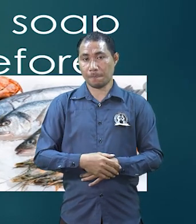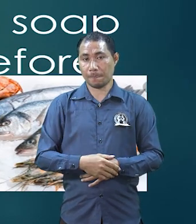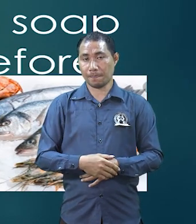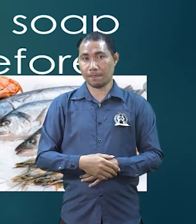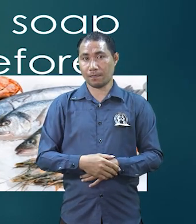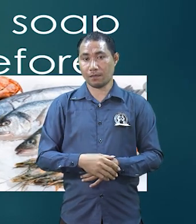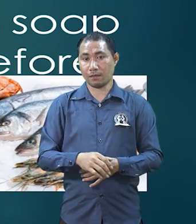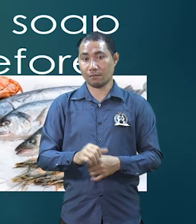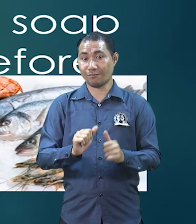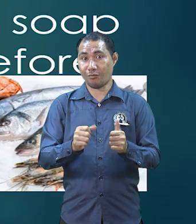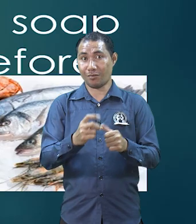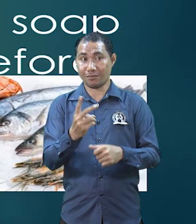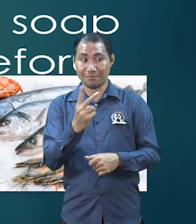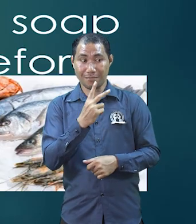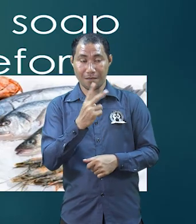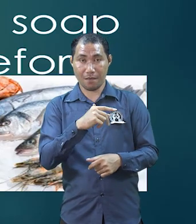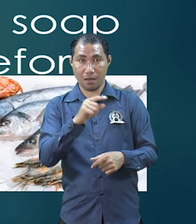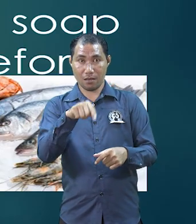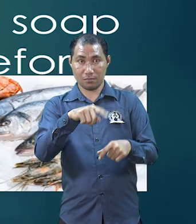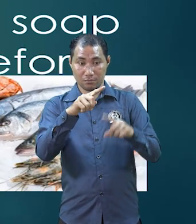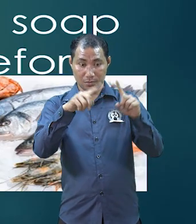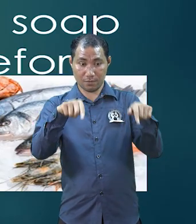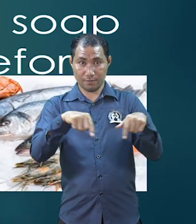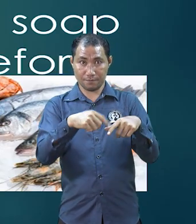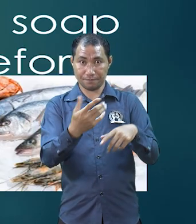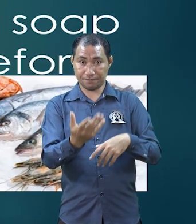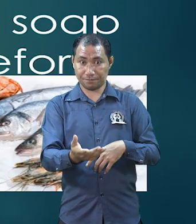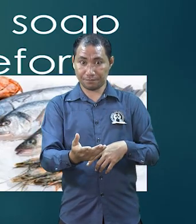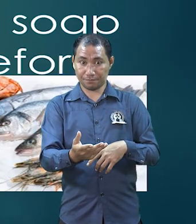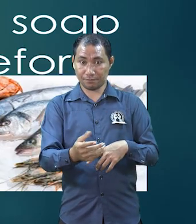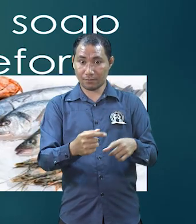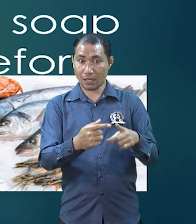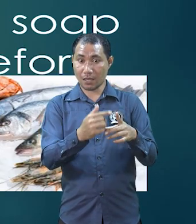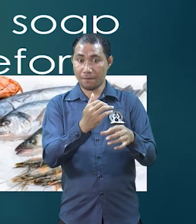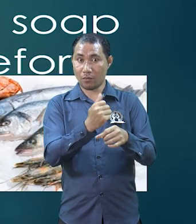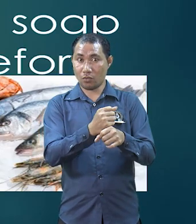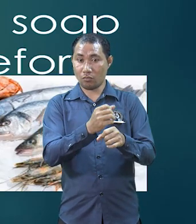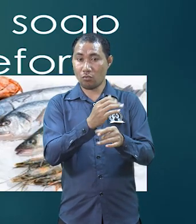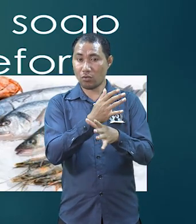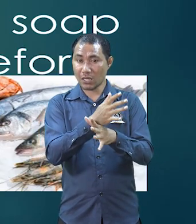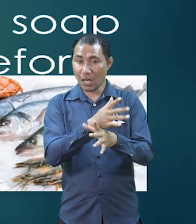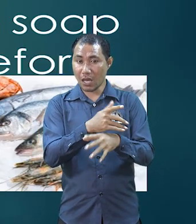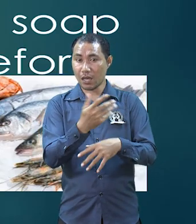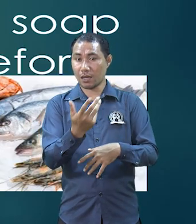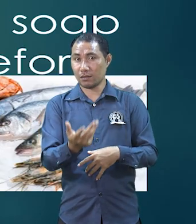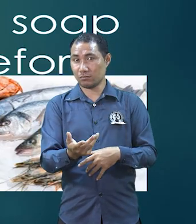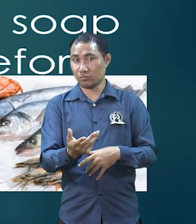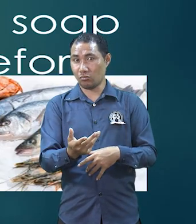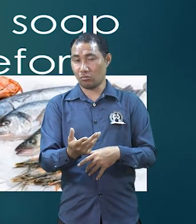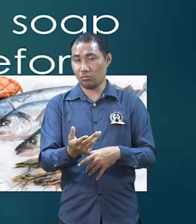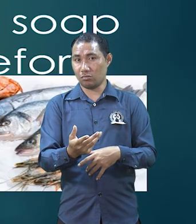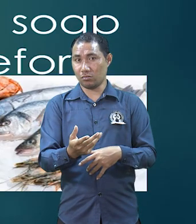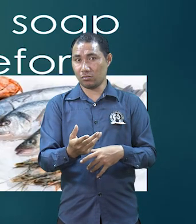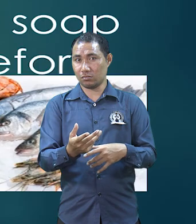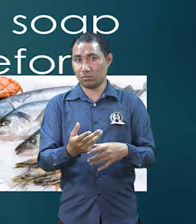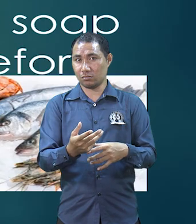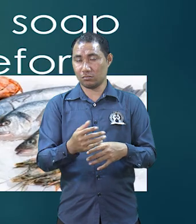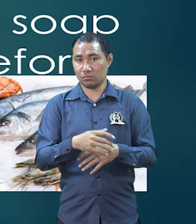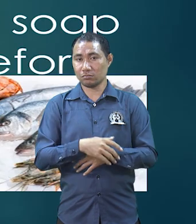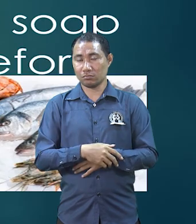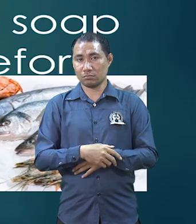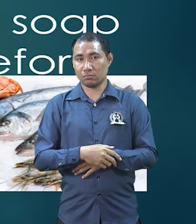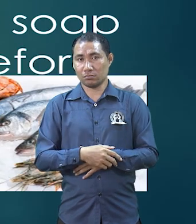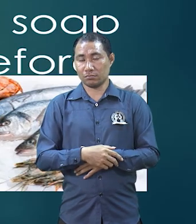As you have seen on the screen, the word perishable food. Those are some of the examples